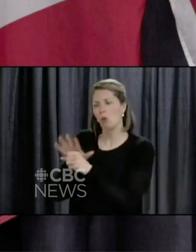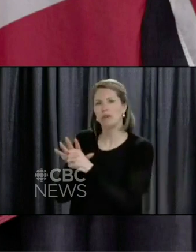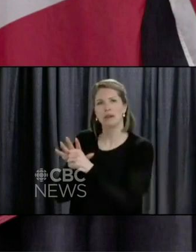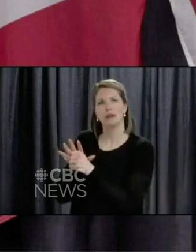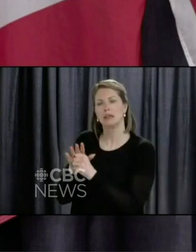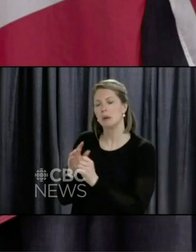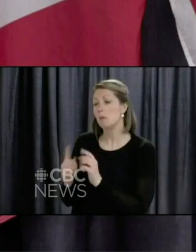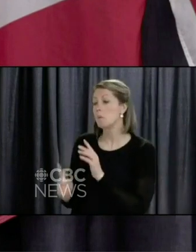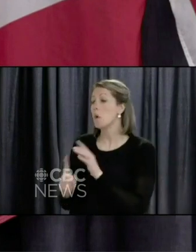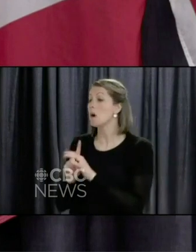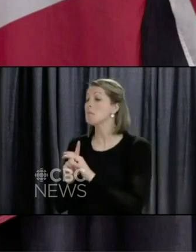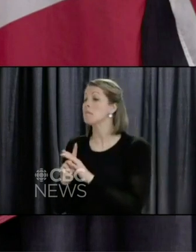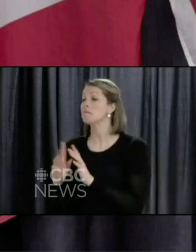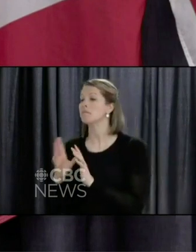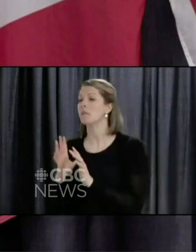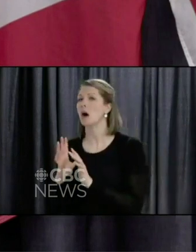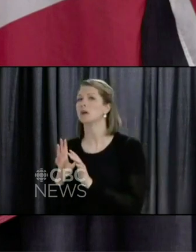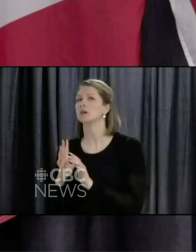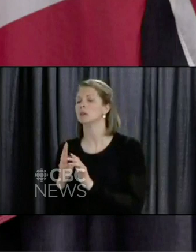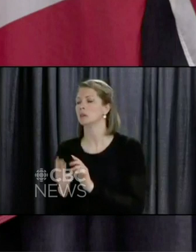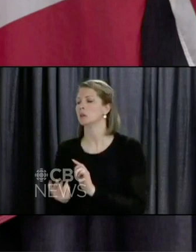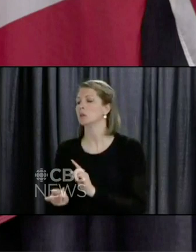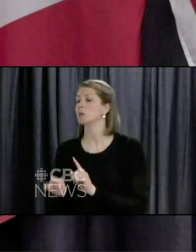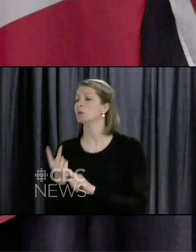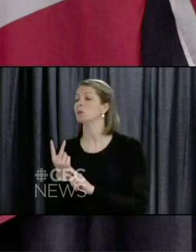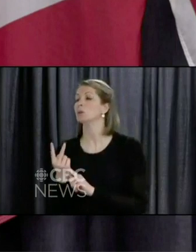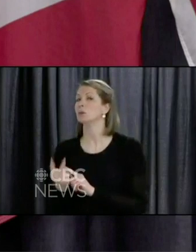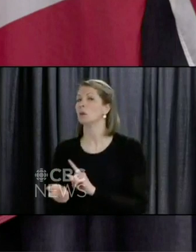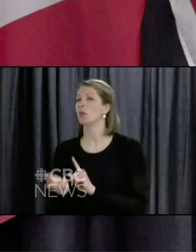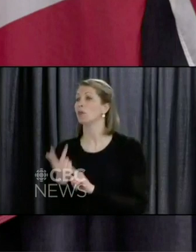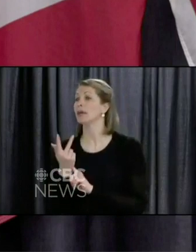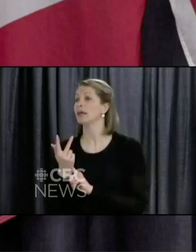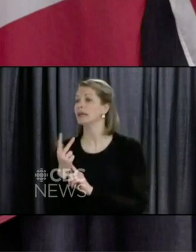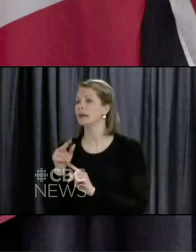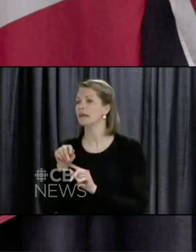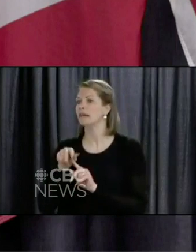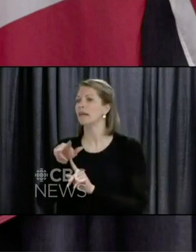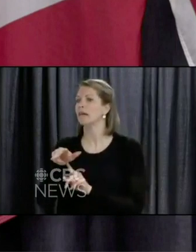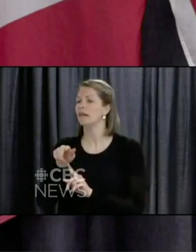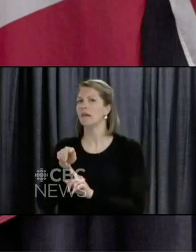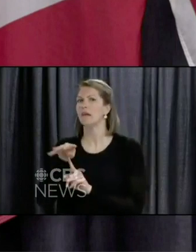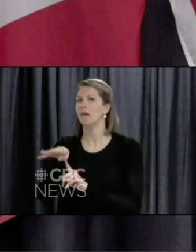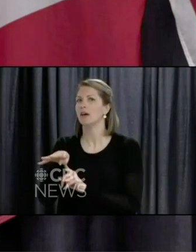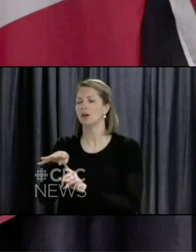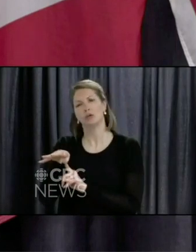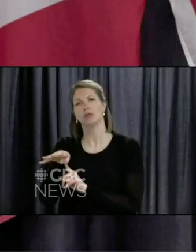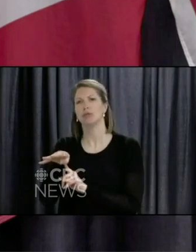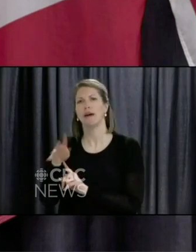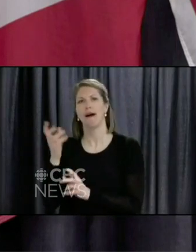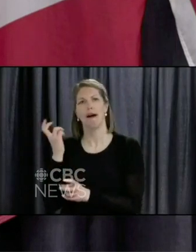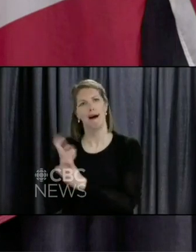or clusters. And this is going to have to be a way of life, because we have to prevent and